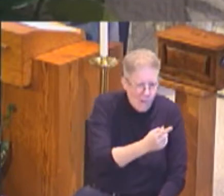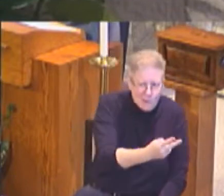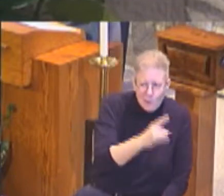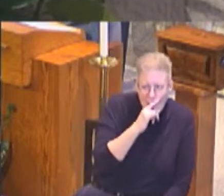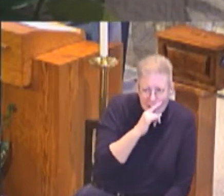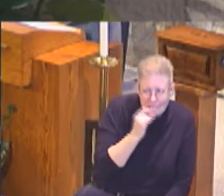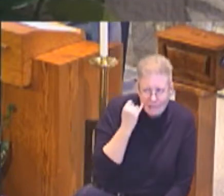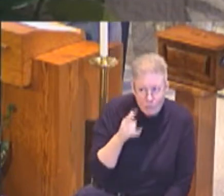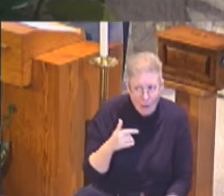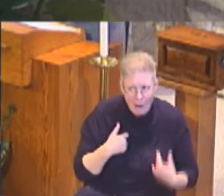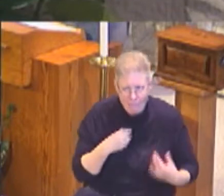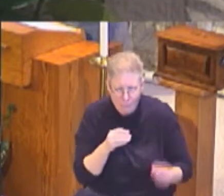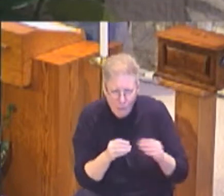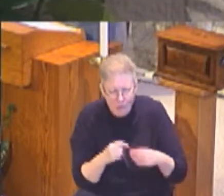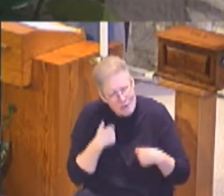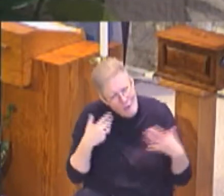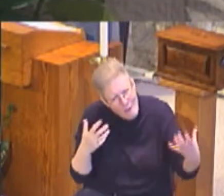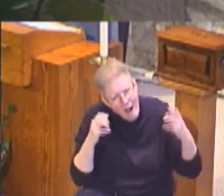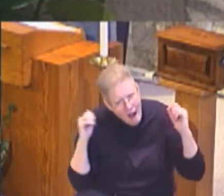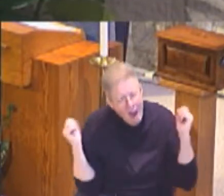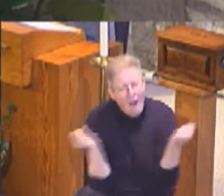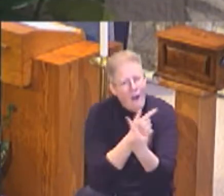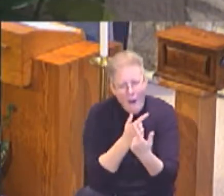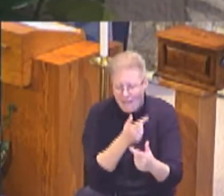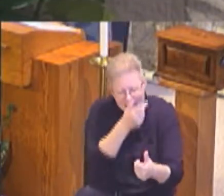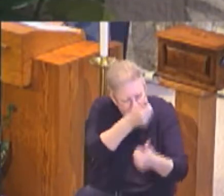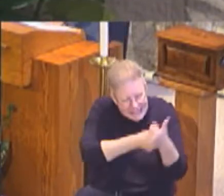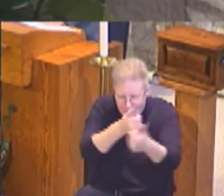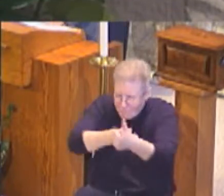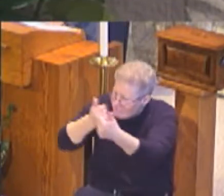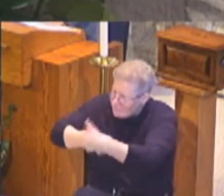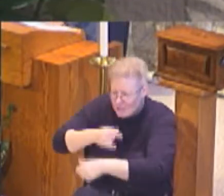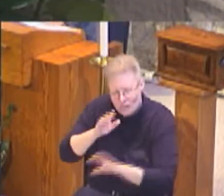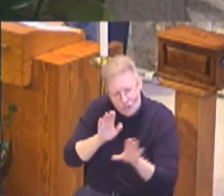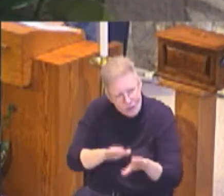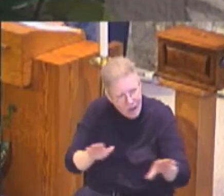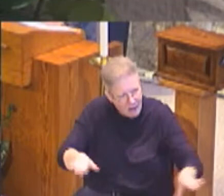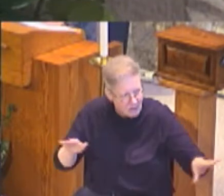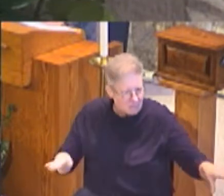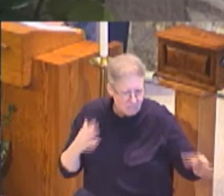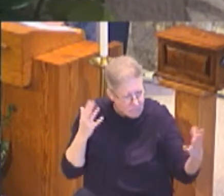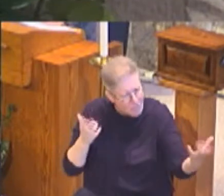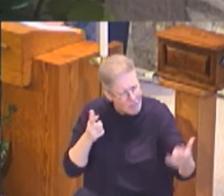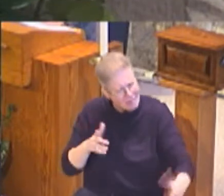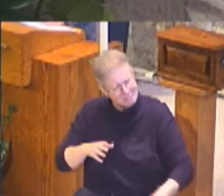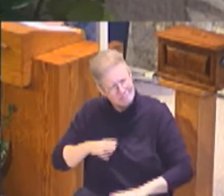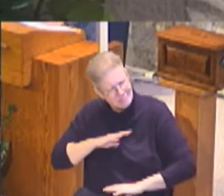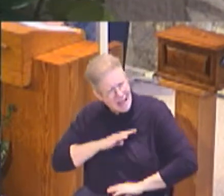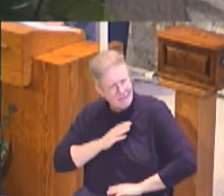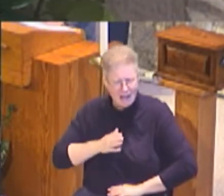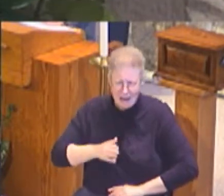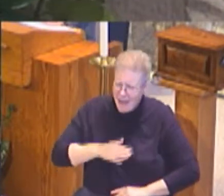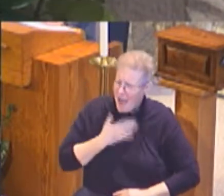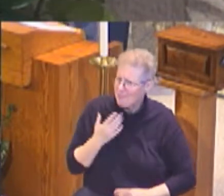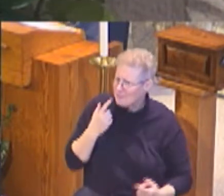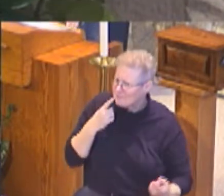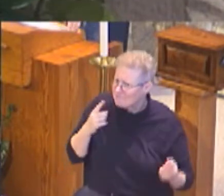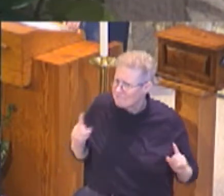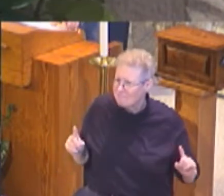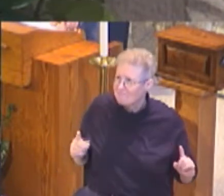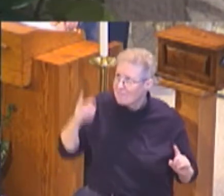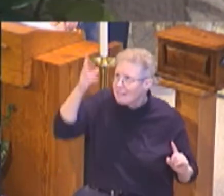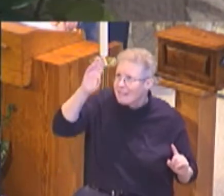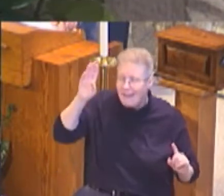more than that. You want it for every single one of them. This is what God or Spirit wants for us